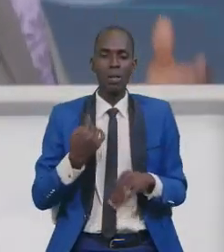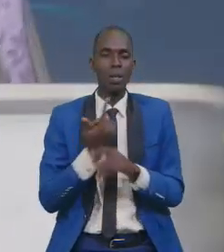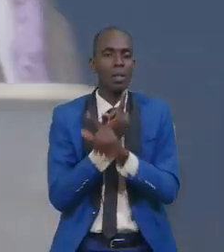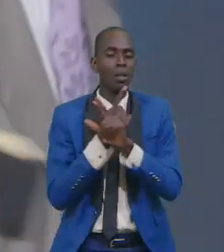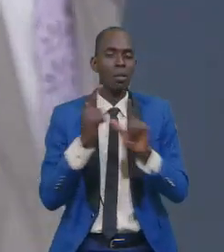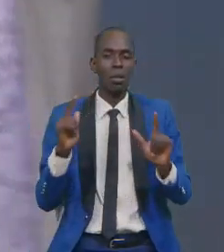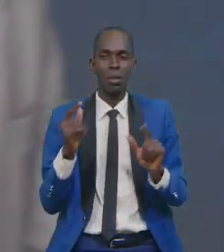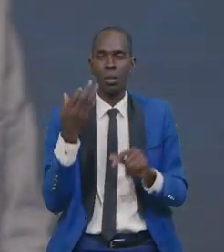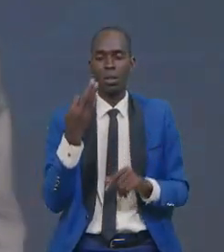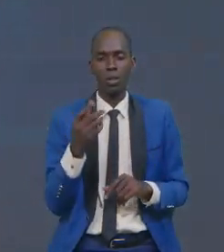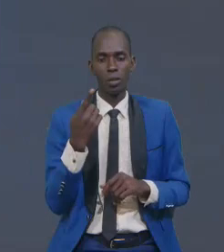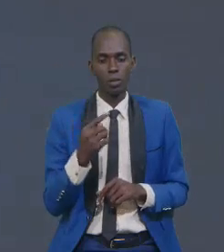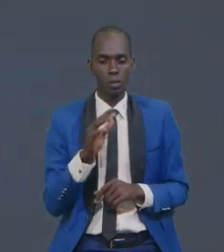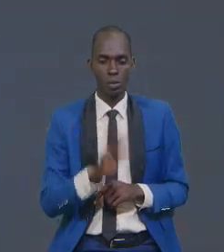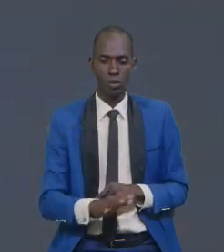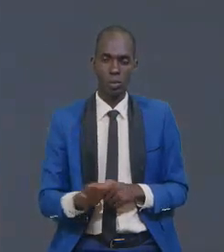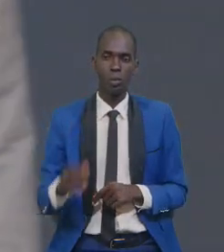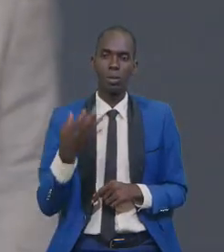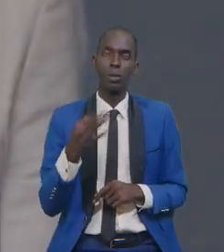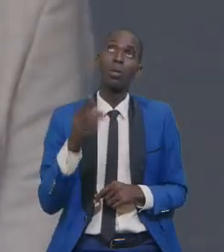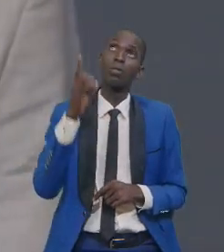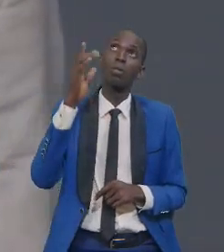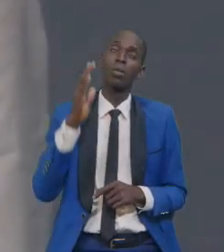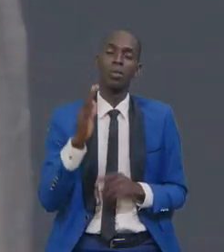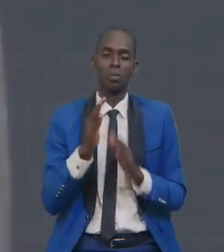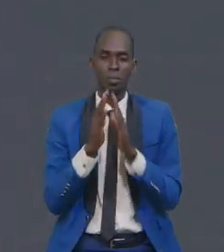the children of God.